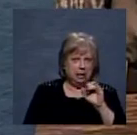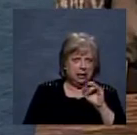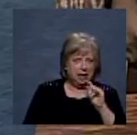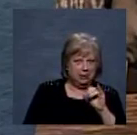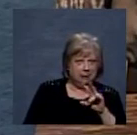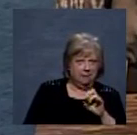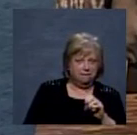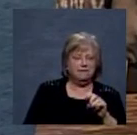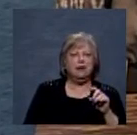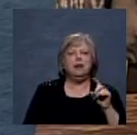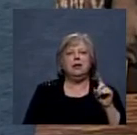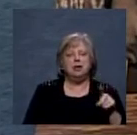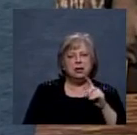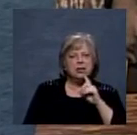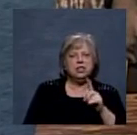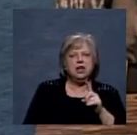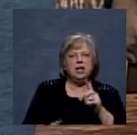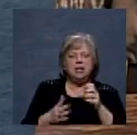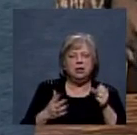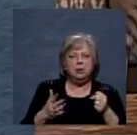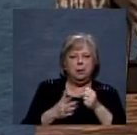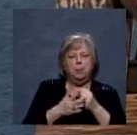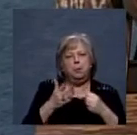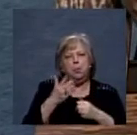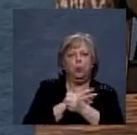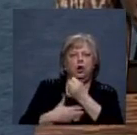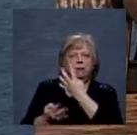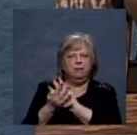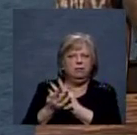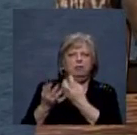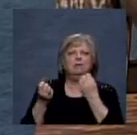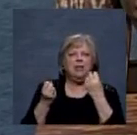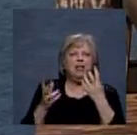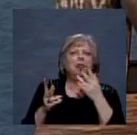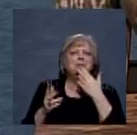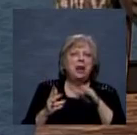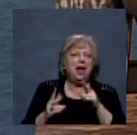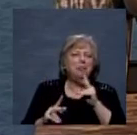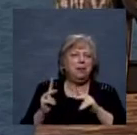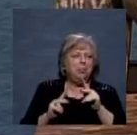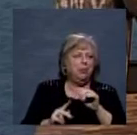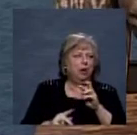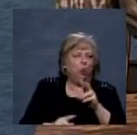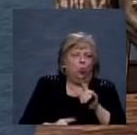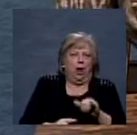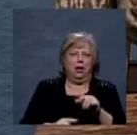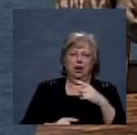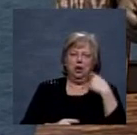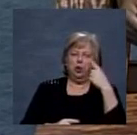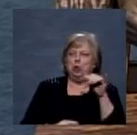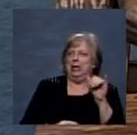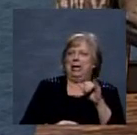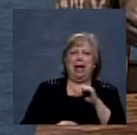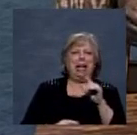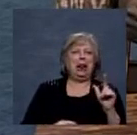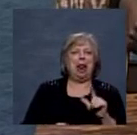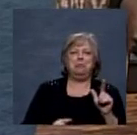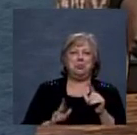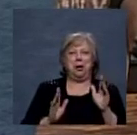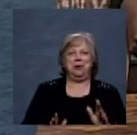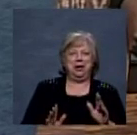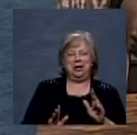very bad people in our city away. Her little docile kind of appearance, and she looks kind of like a librarian, but she's